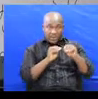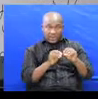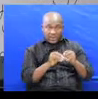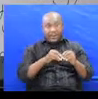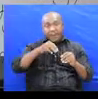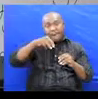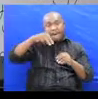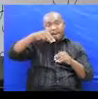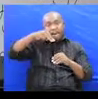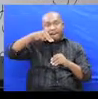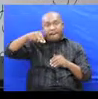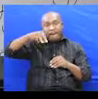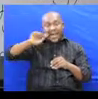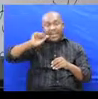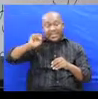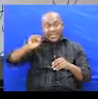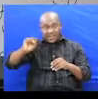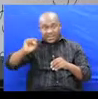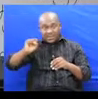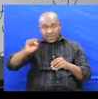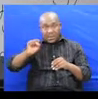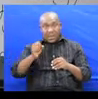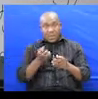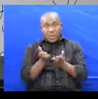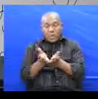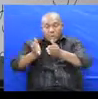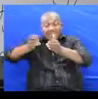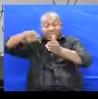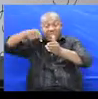concentration of A. This is